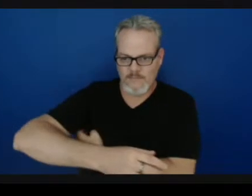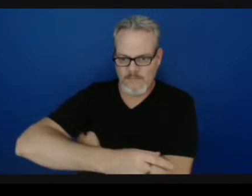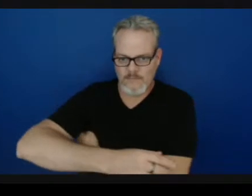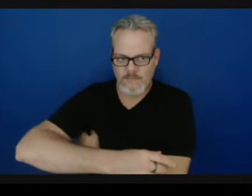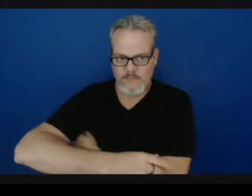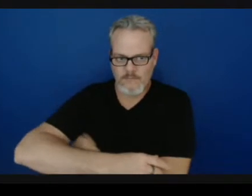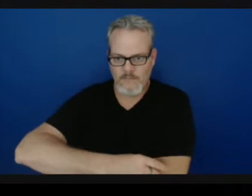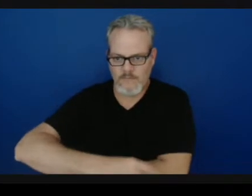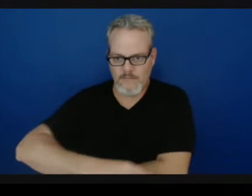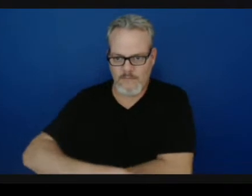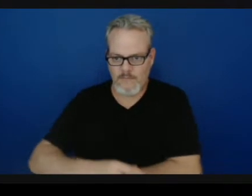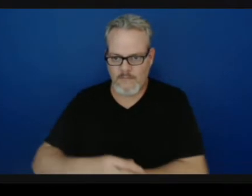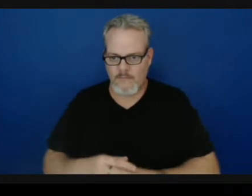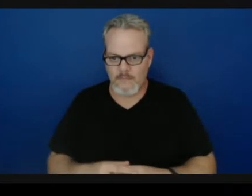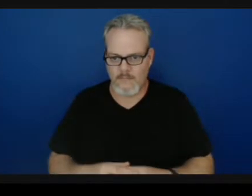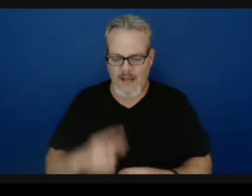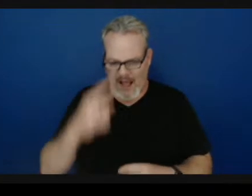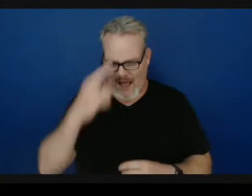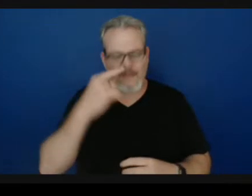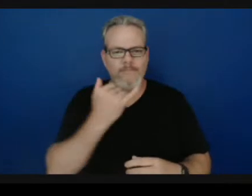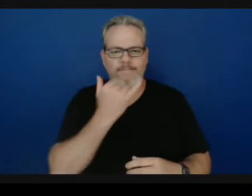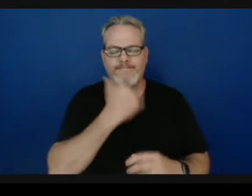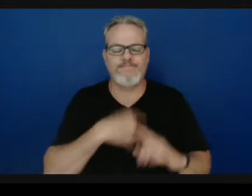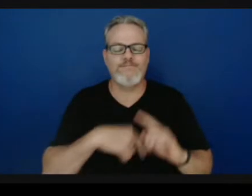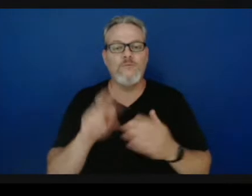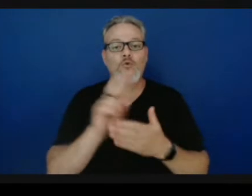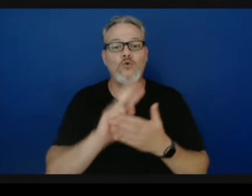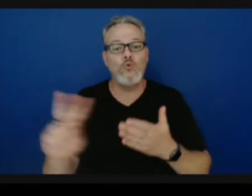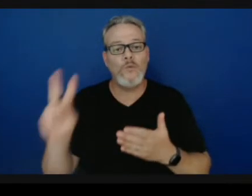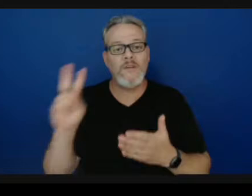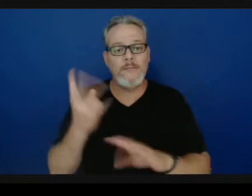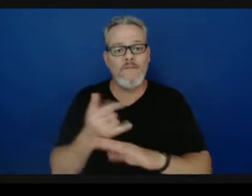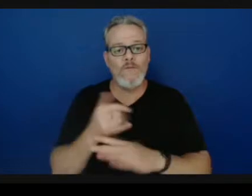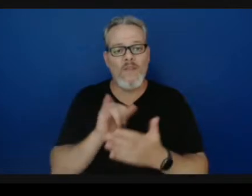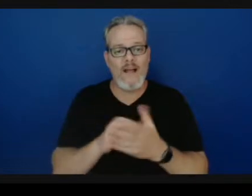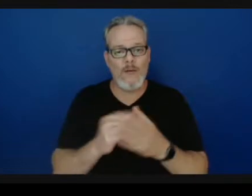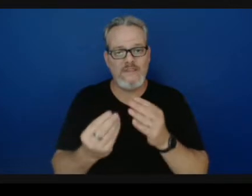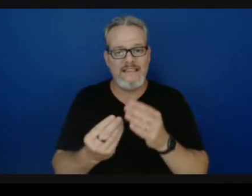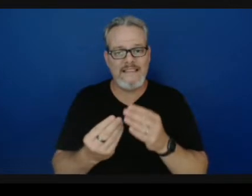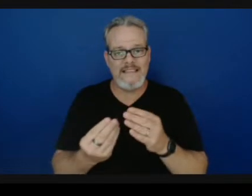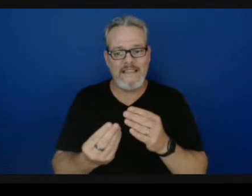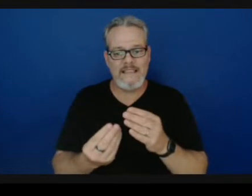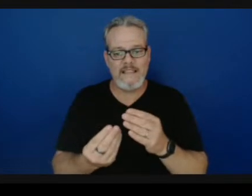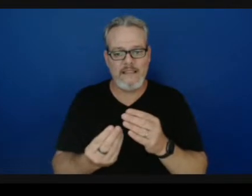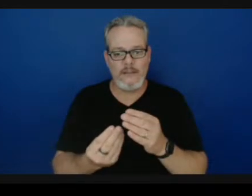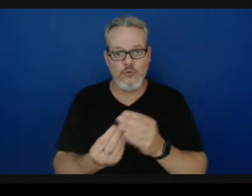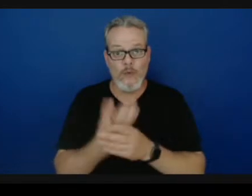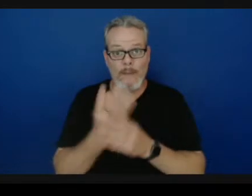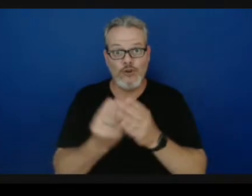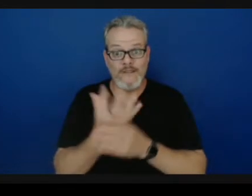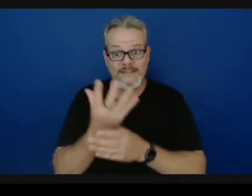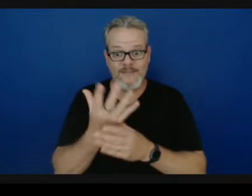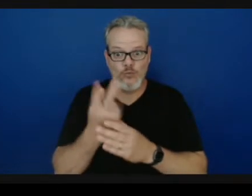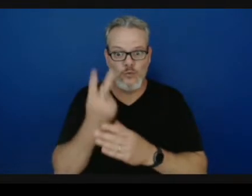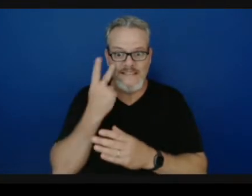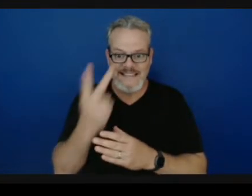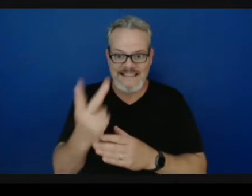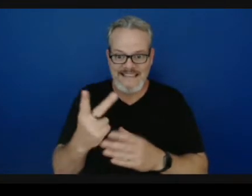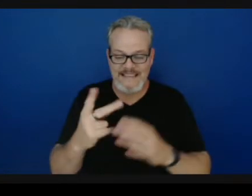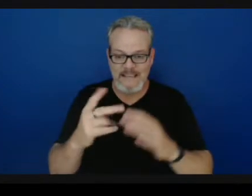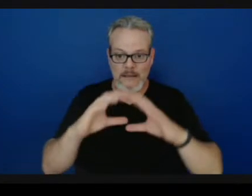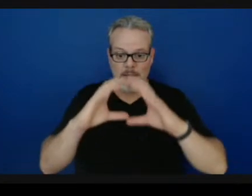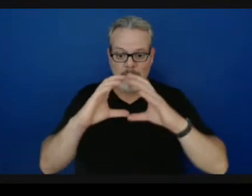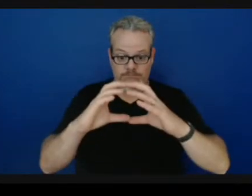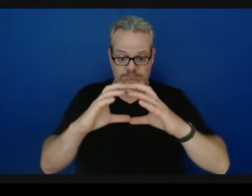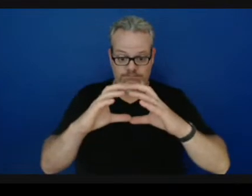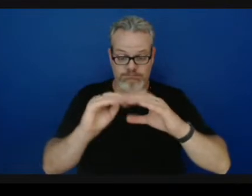And I mean, I would say 2 weeks before that, and the 2 weeks before that was eruption, and it looked like this. So here's where magma is leaving the summit and southwest rift and flushing down